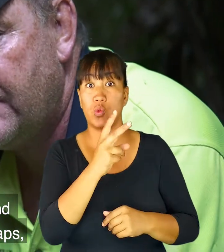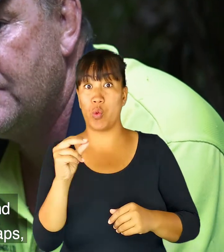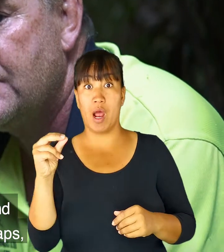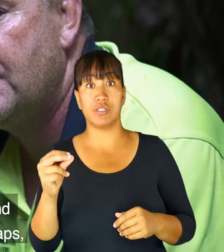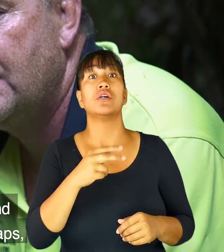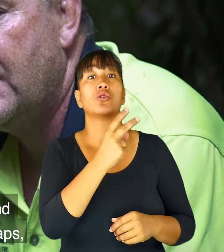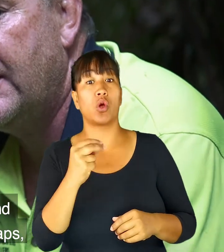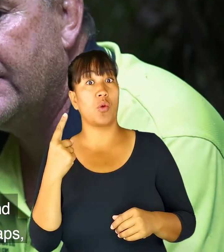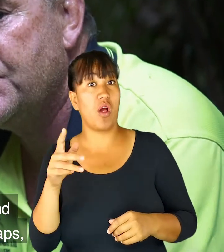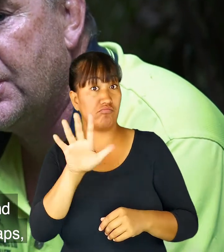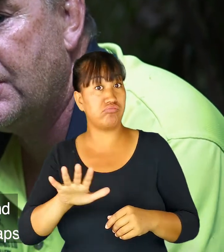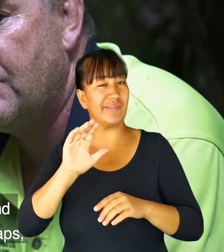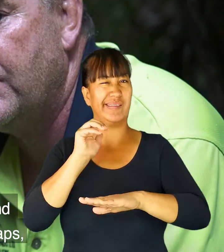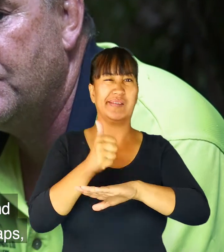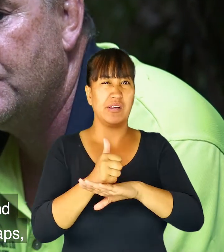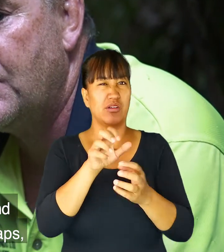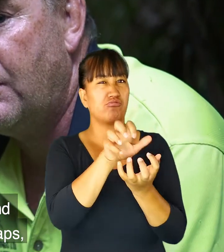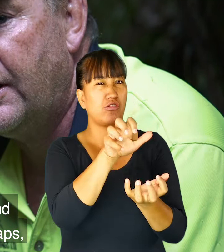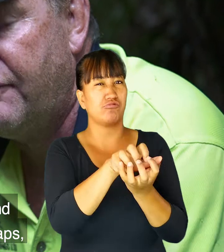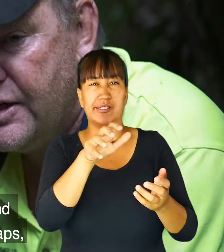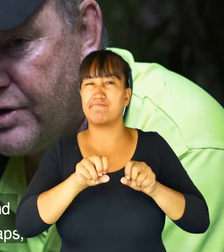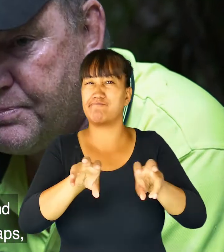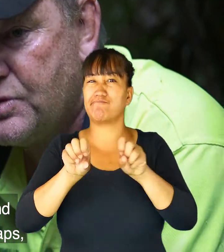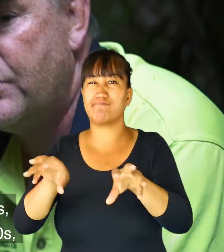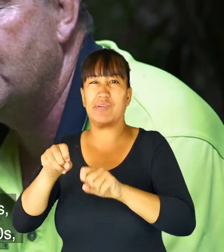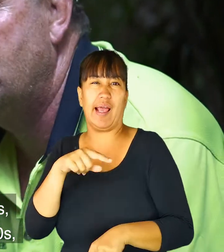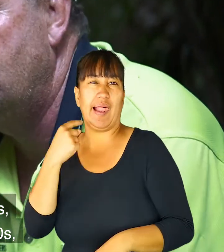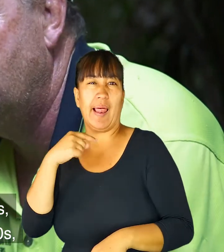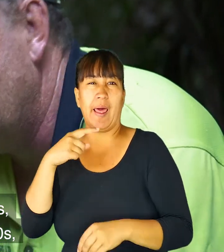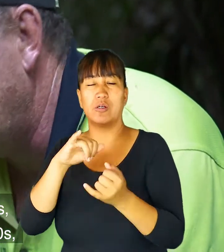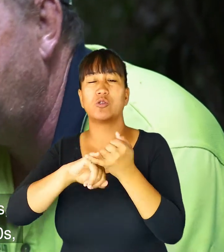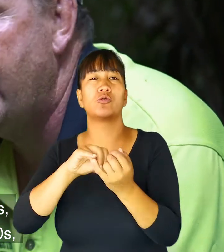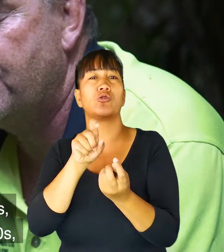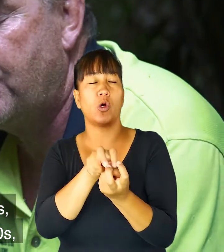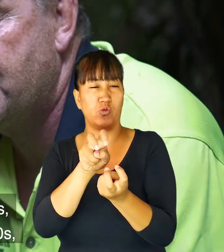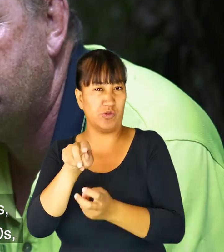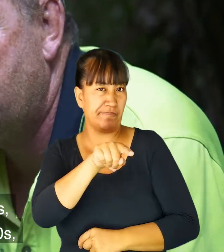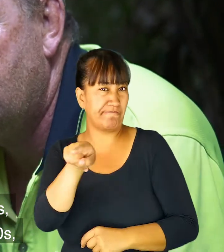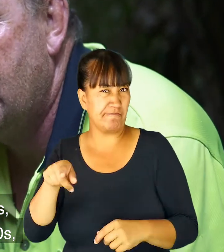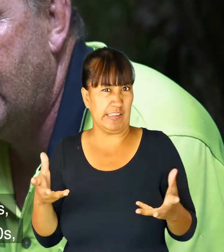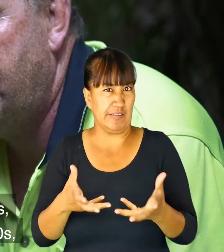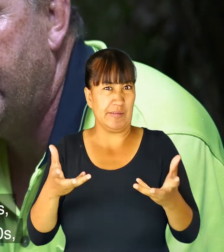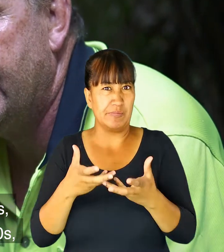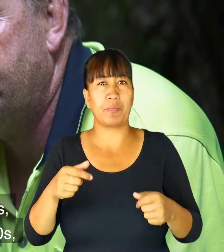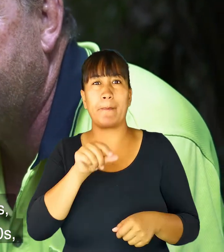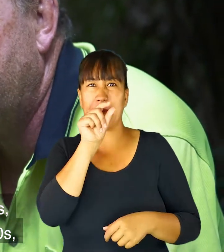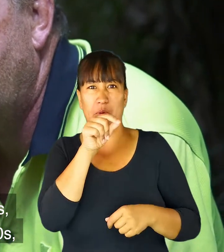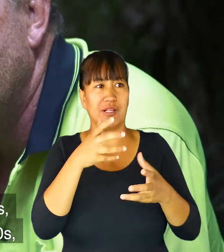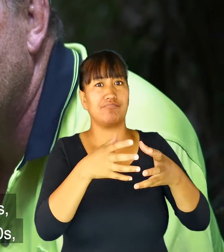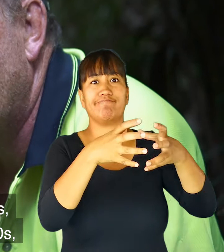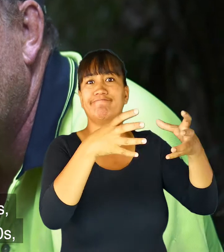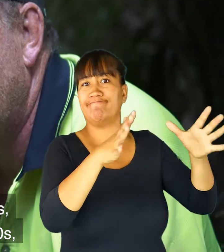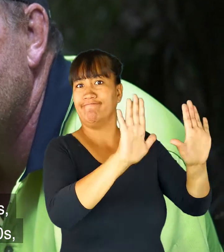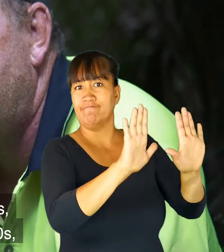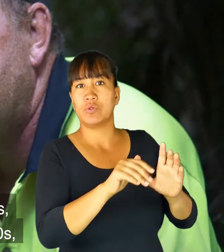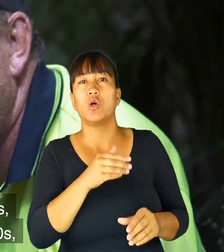those stoats, and our chick, we used fin traps, we used a range of traps. But now we use